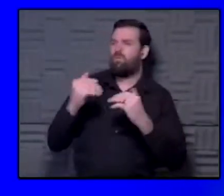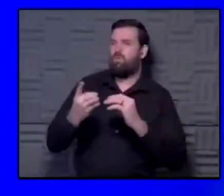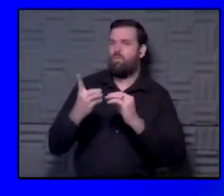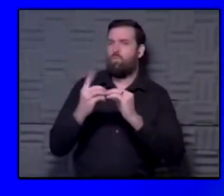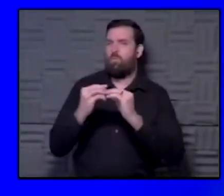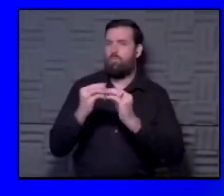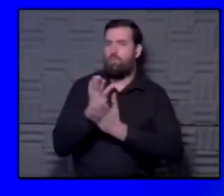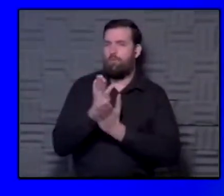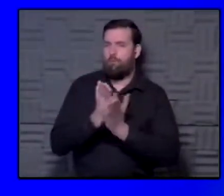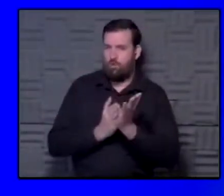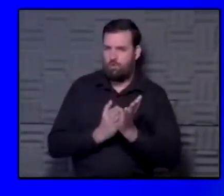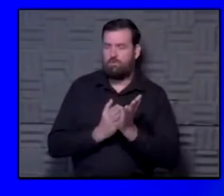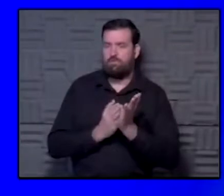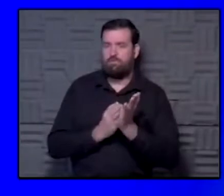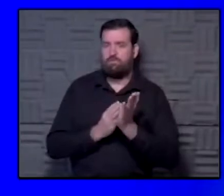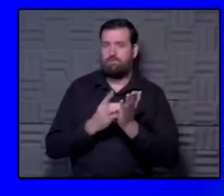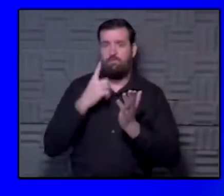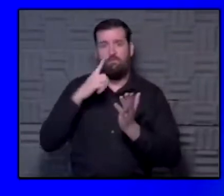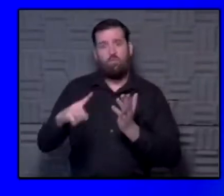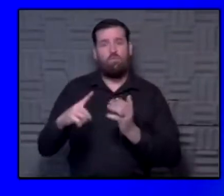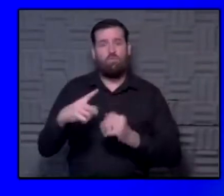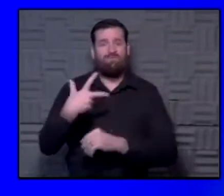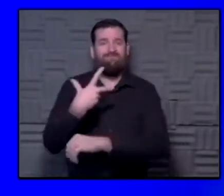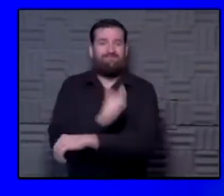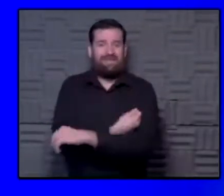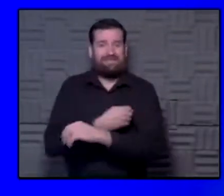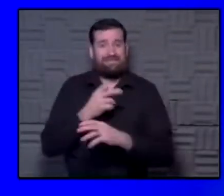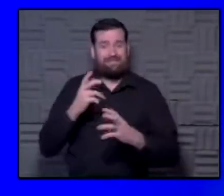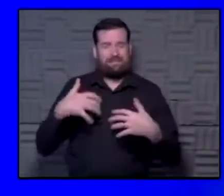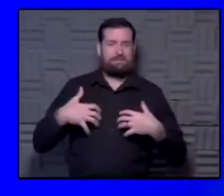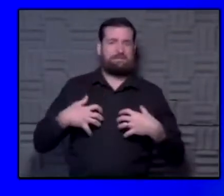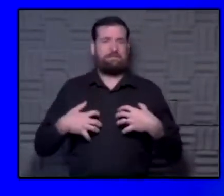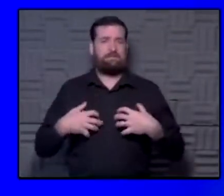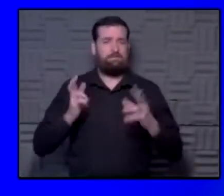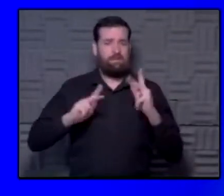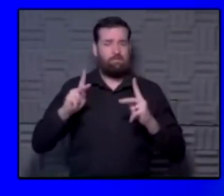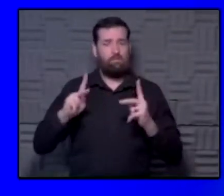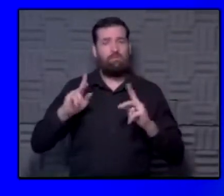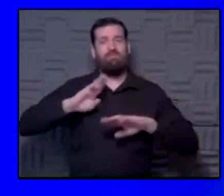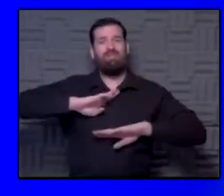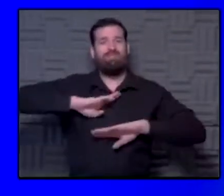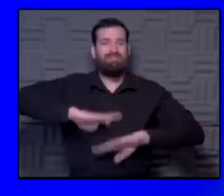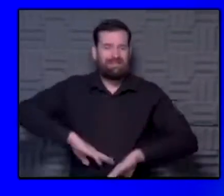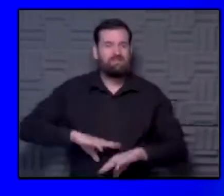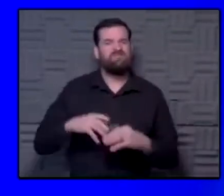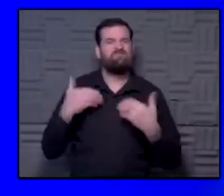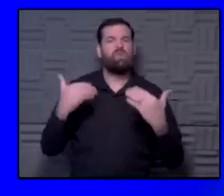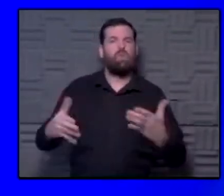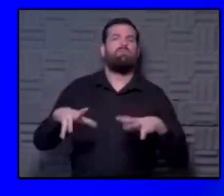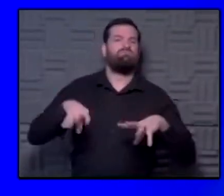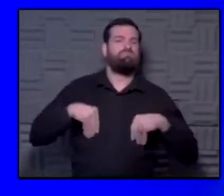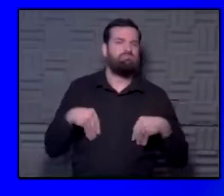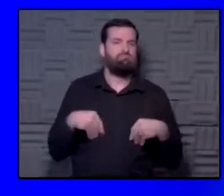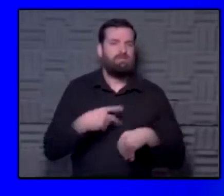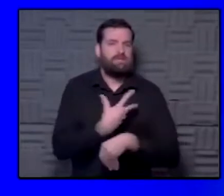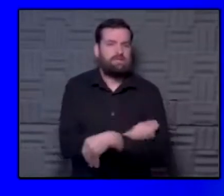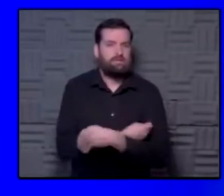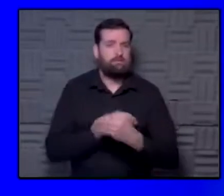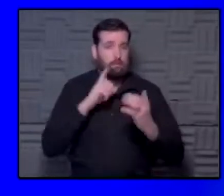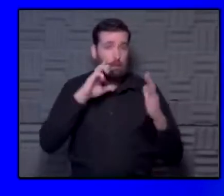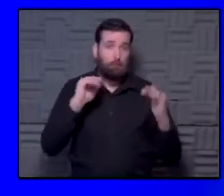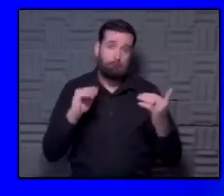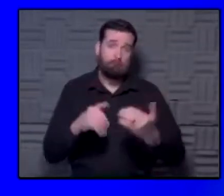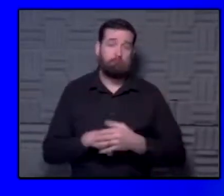of evidence to get those vaccine hesitant people to become less hesitant and take it. This is